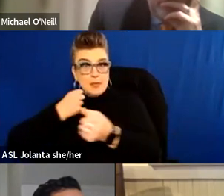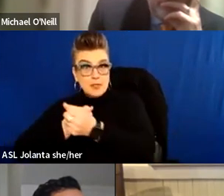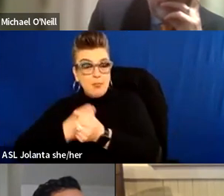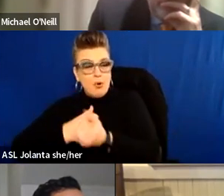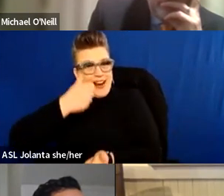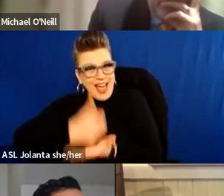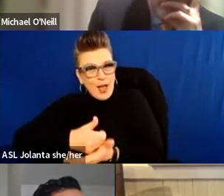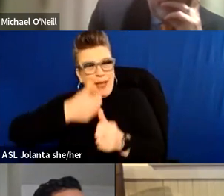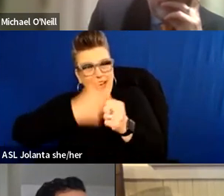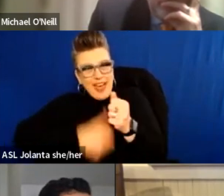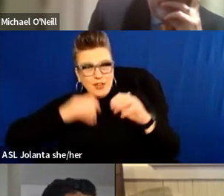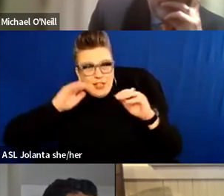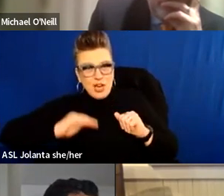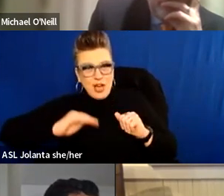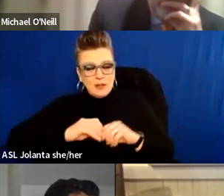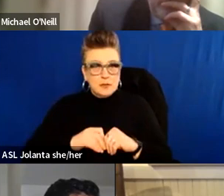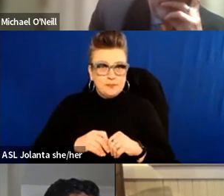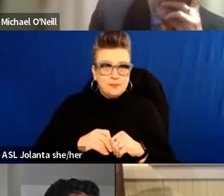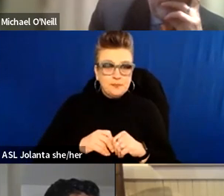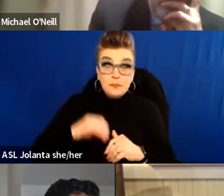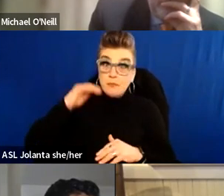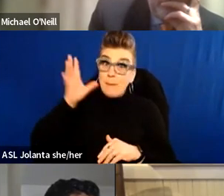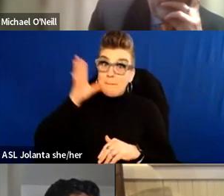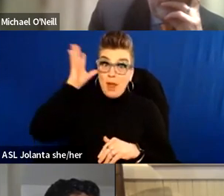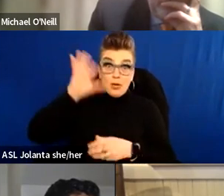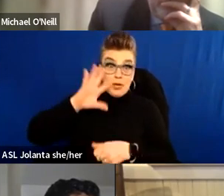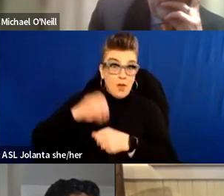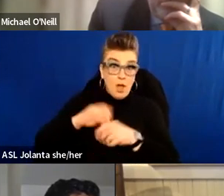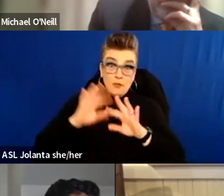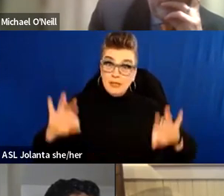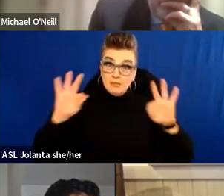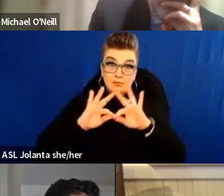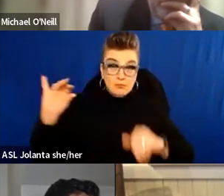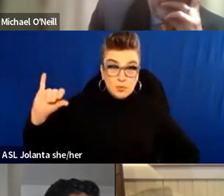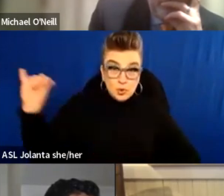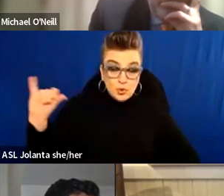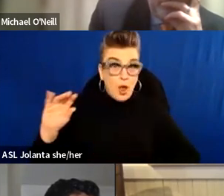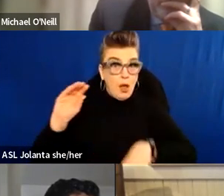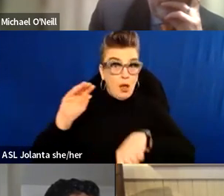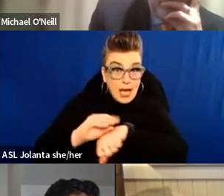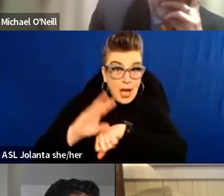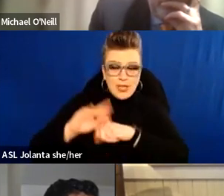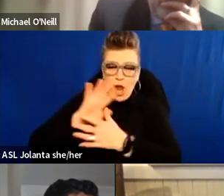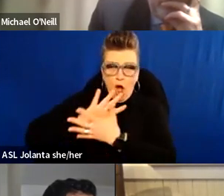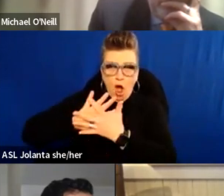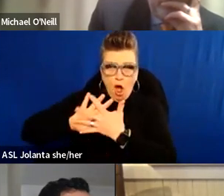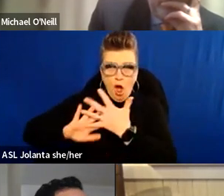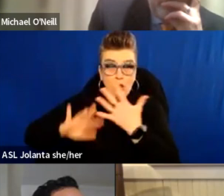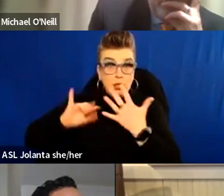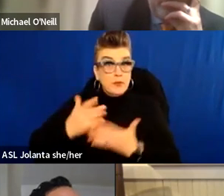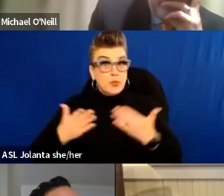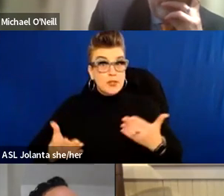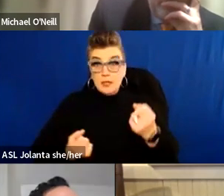parental involvement is important on that also you know counseling all that helped them achieve uh success at this